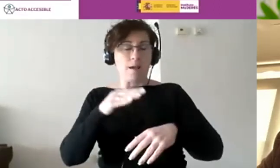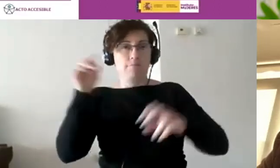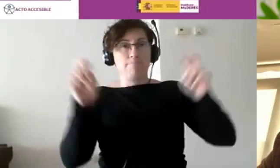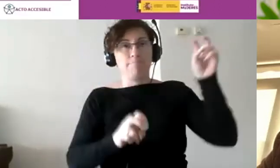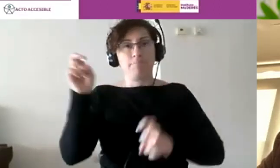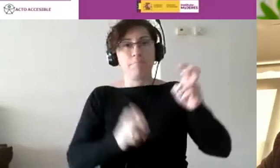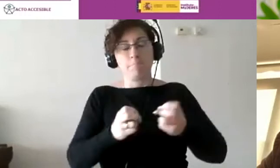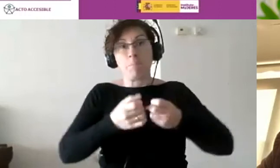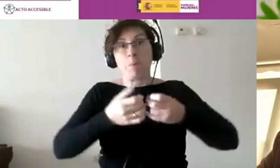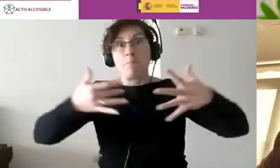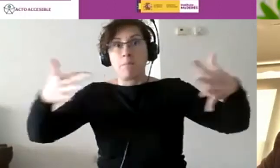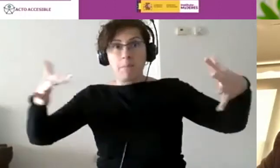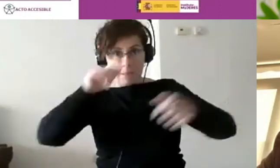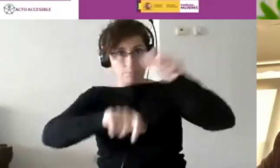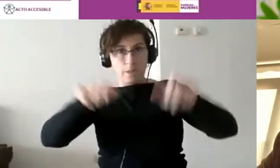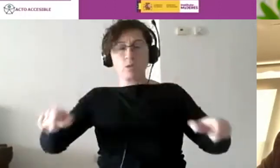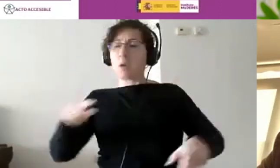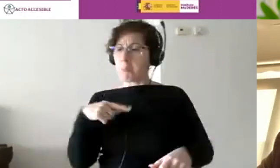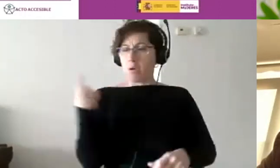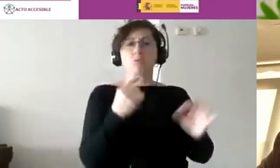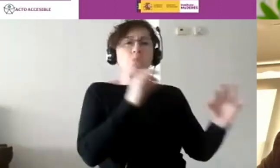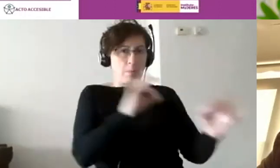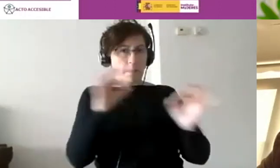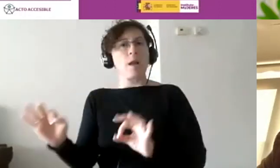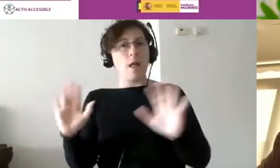many more people who are going to be arriving in the